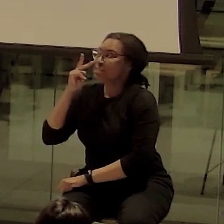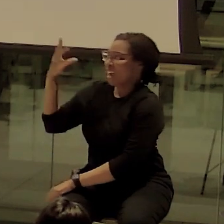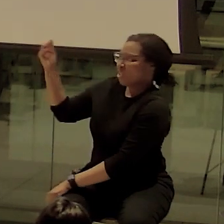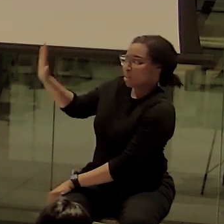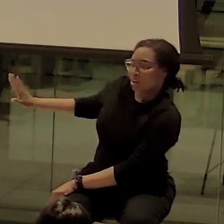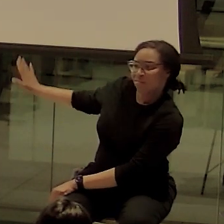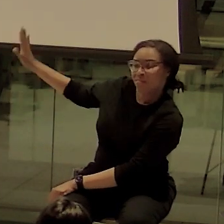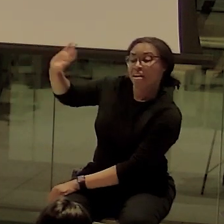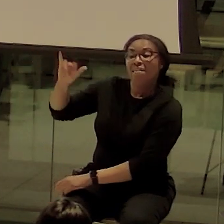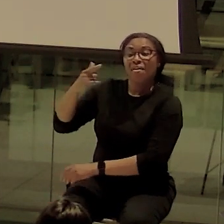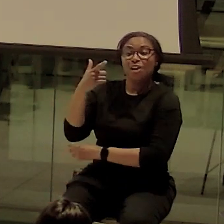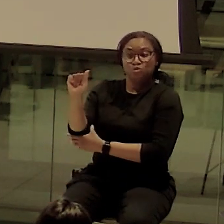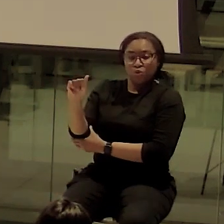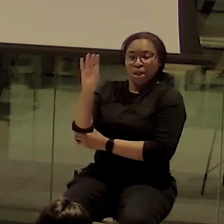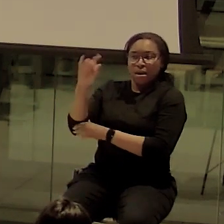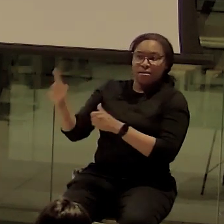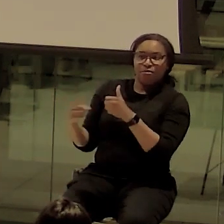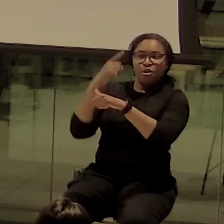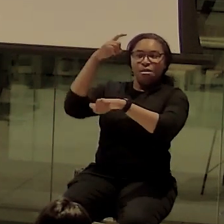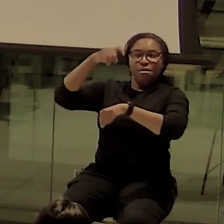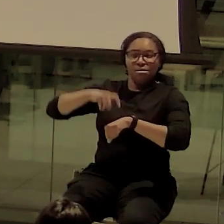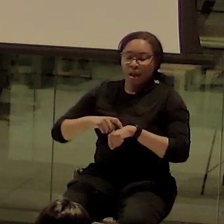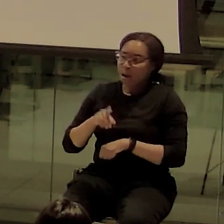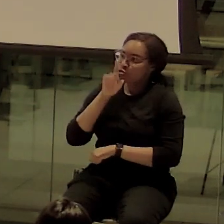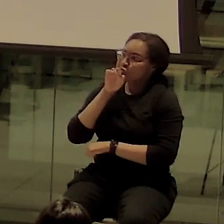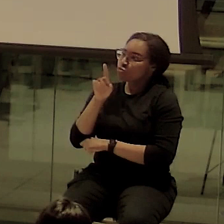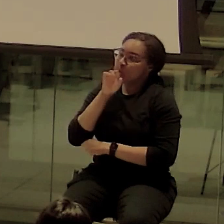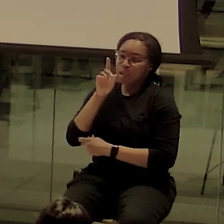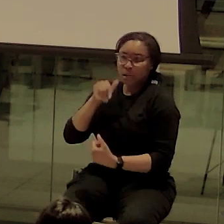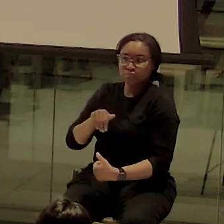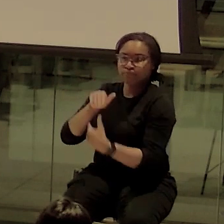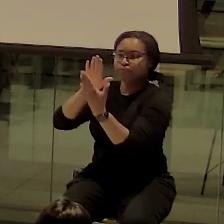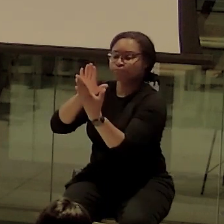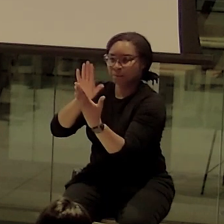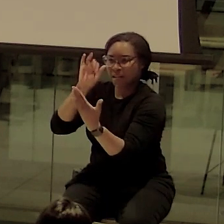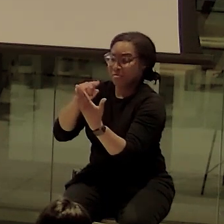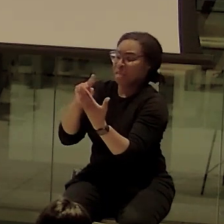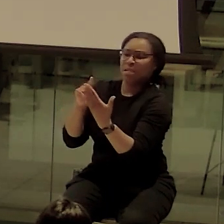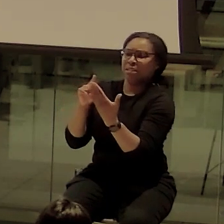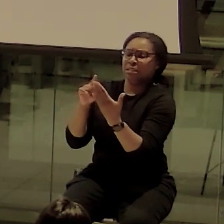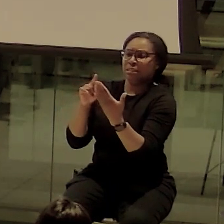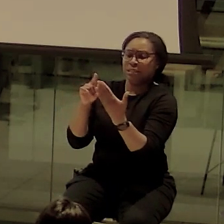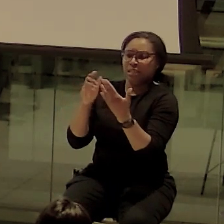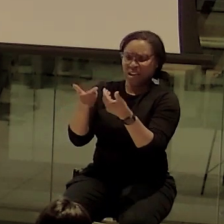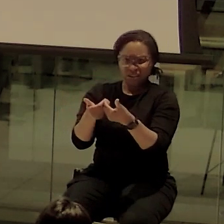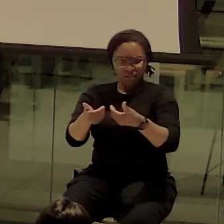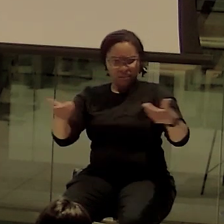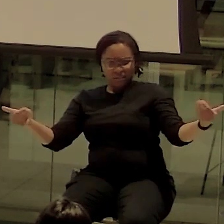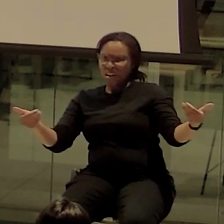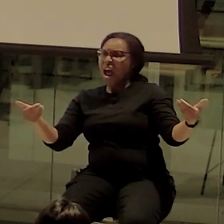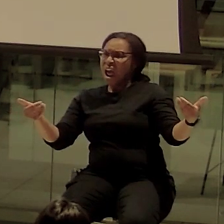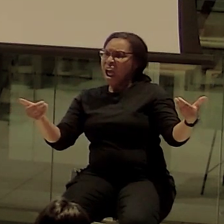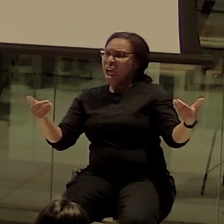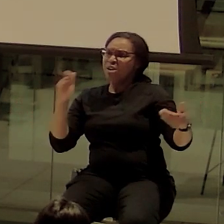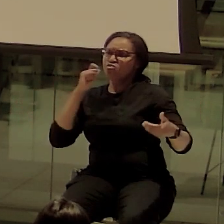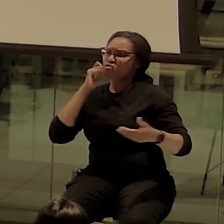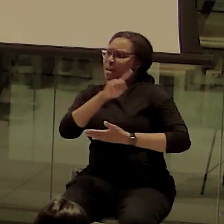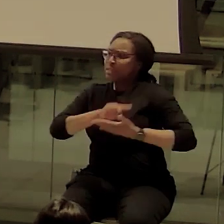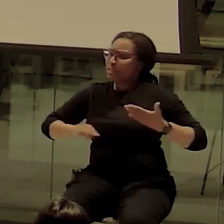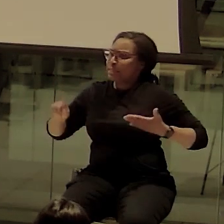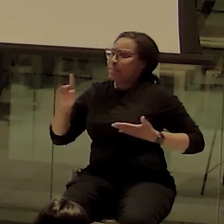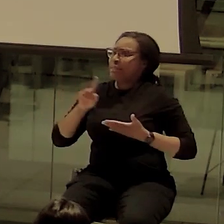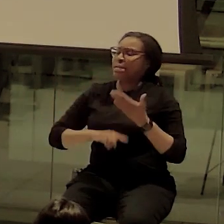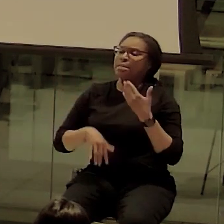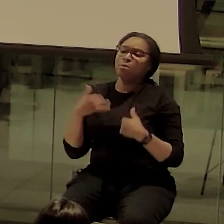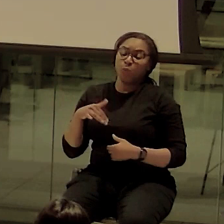of the first time that she talks about that she really encountered this disparity and racism. She then goes to